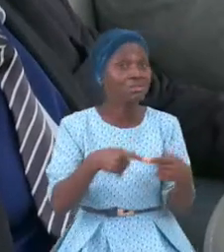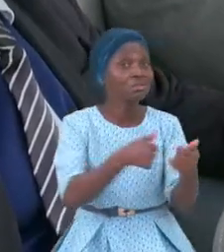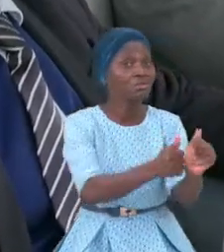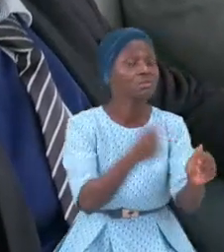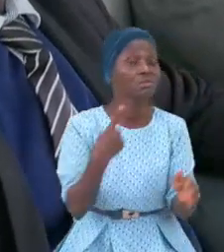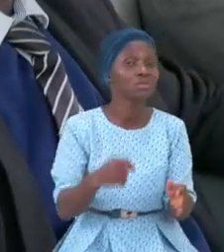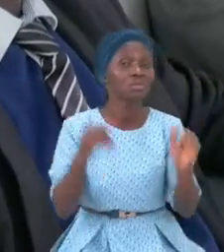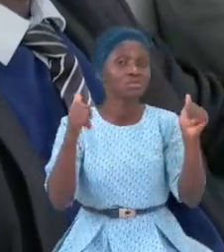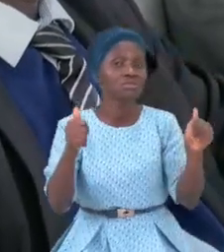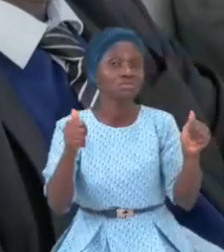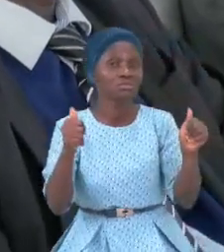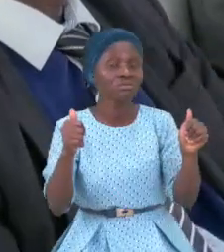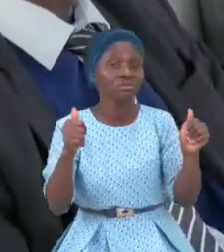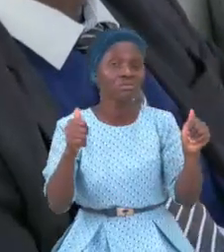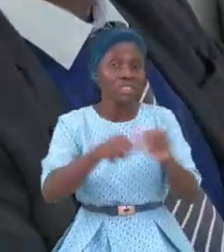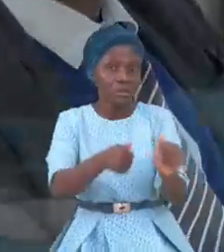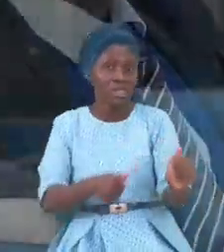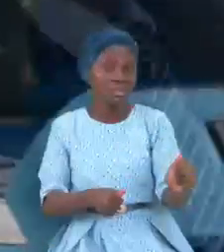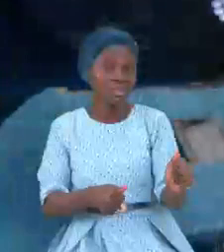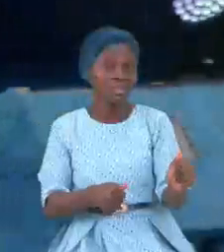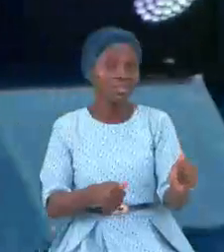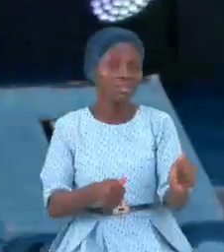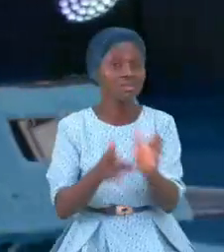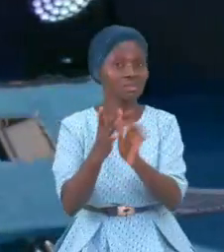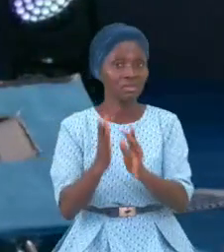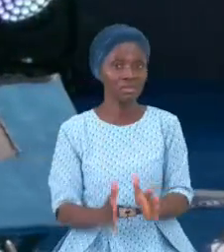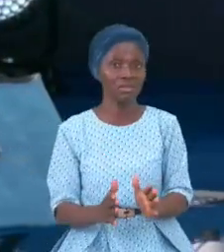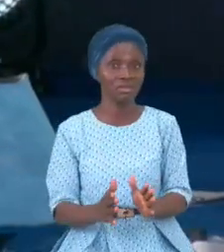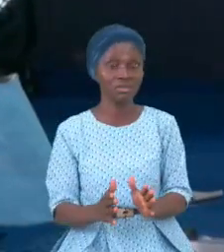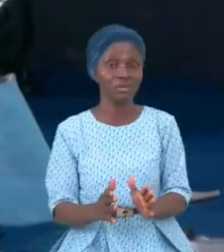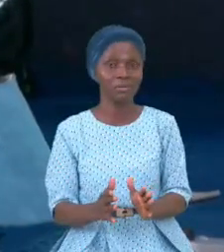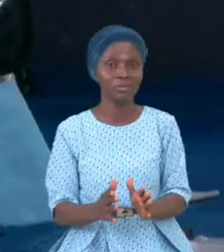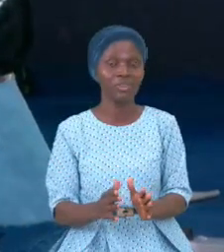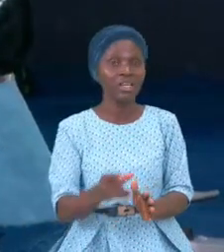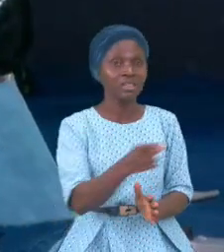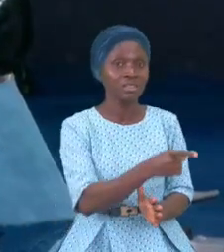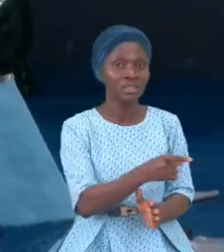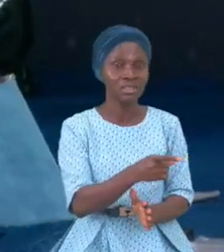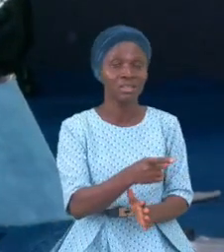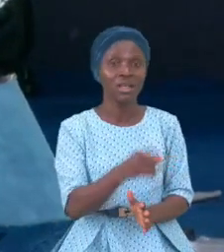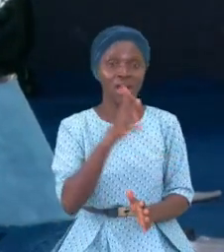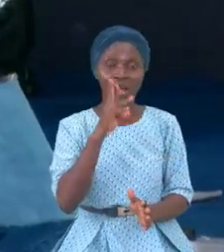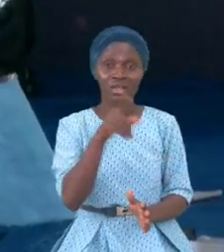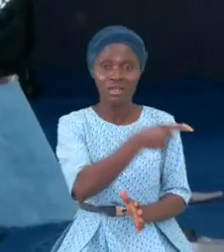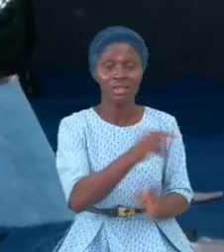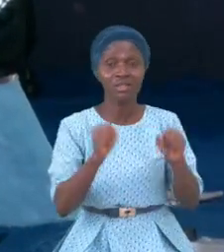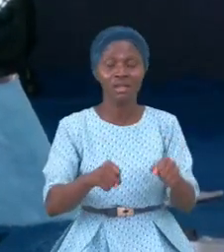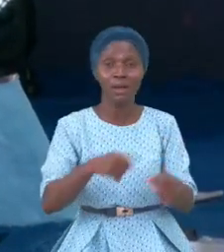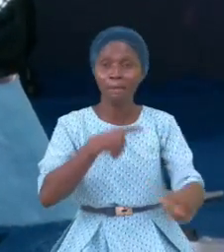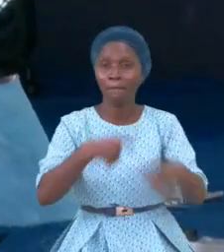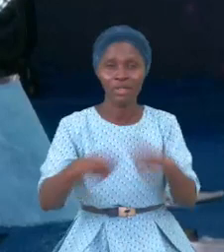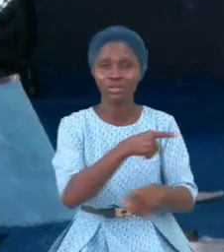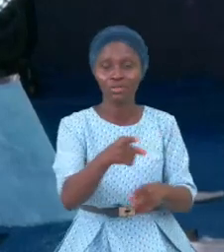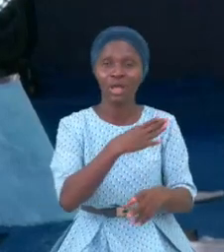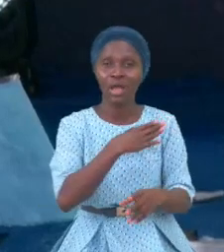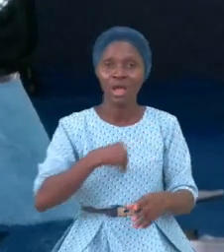apostates, sometimes if you don't follow their way, they persecute you and they lay some heavy pressure on you. But you